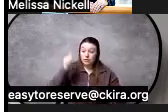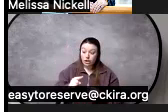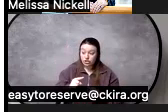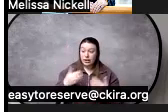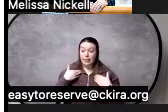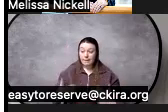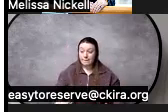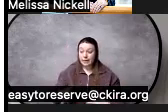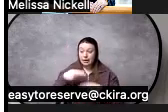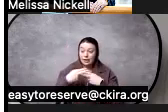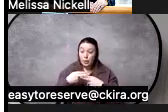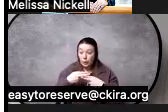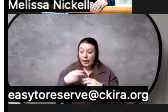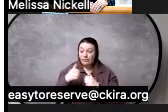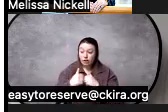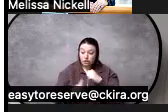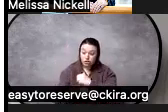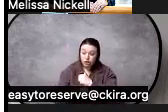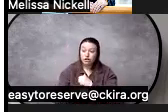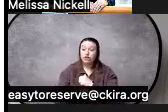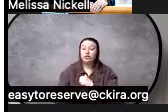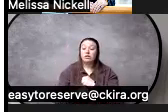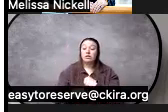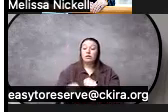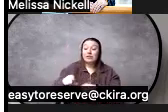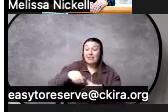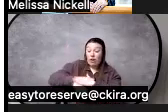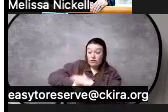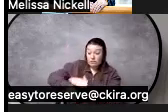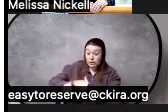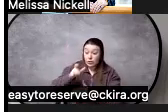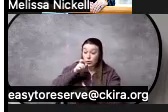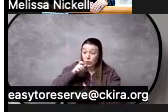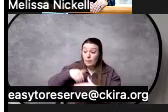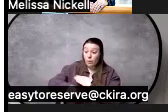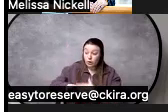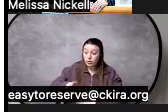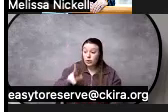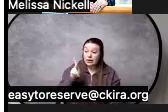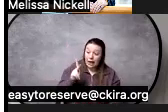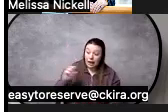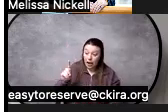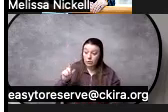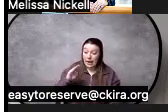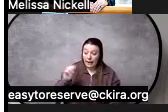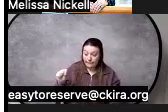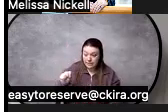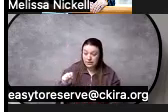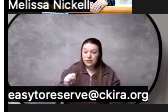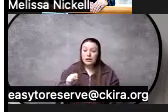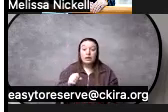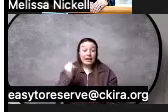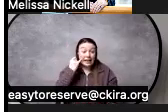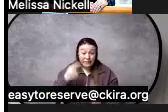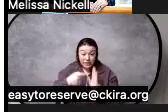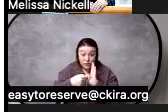to het dams, and offspring that were born to knockout dams exhibit no difference while showing you this slide, they